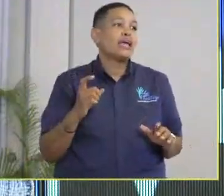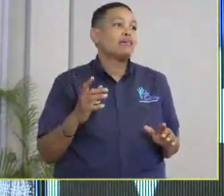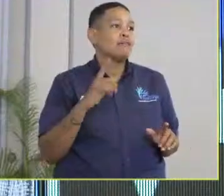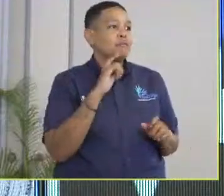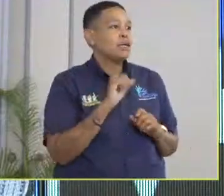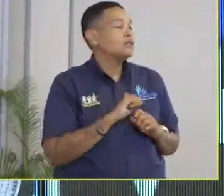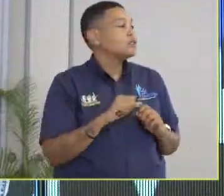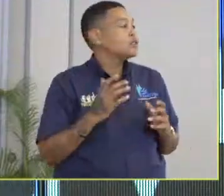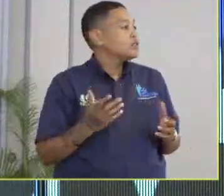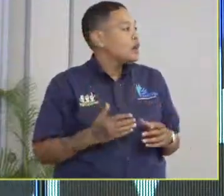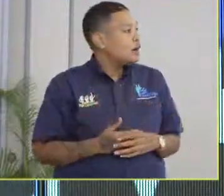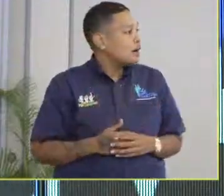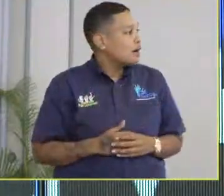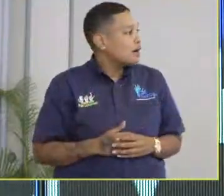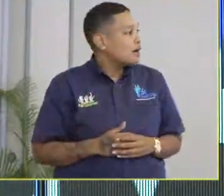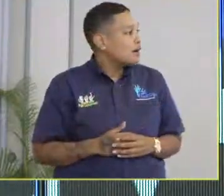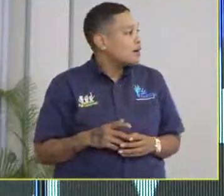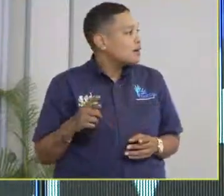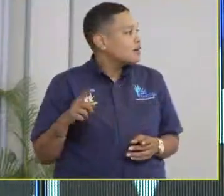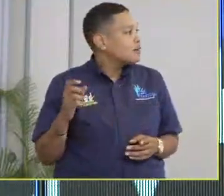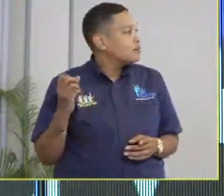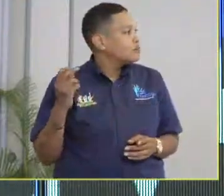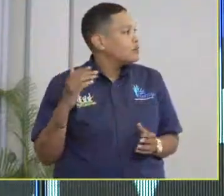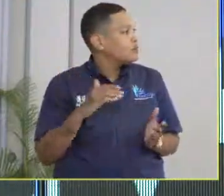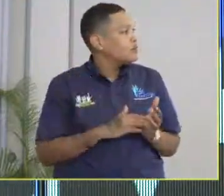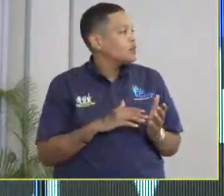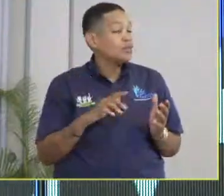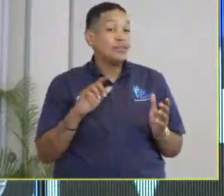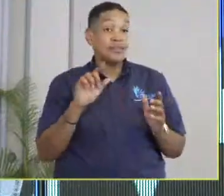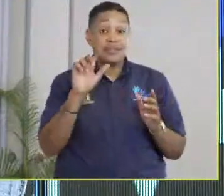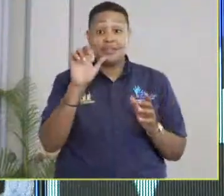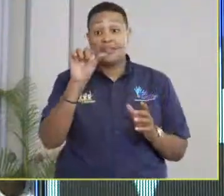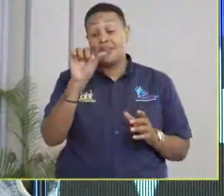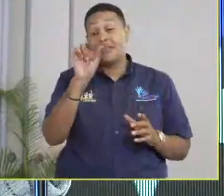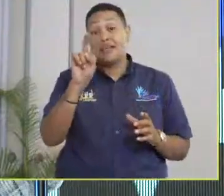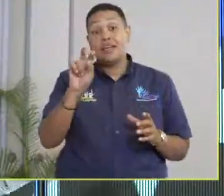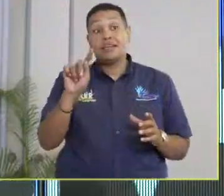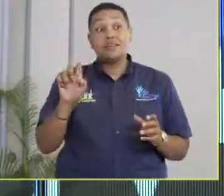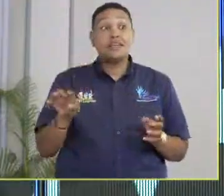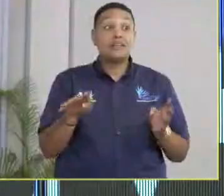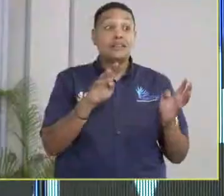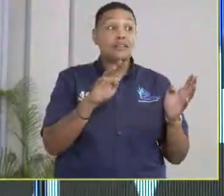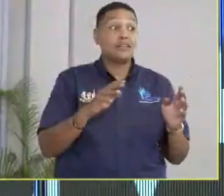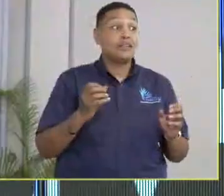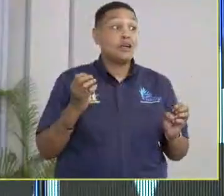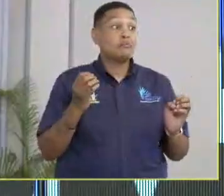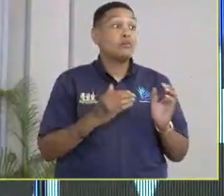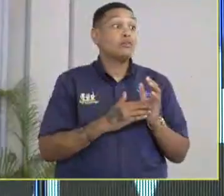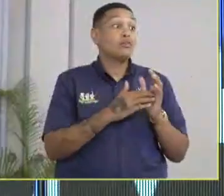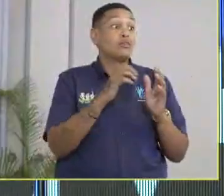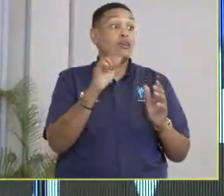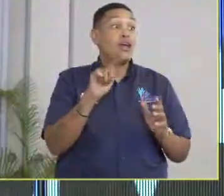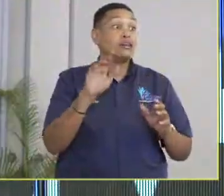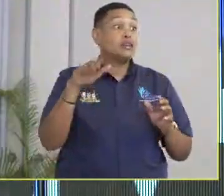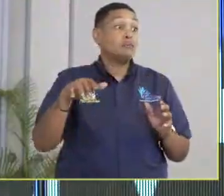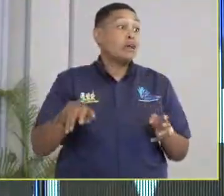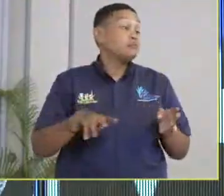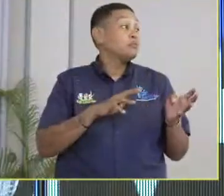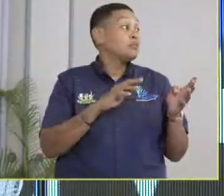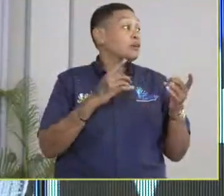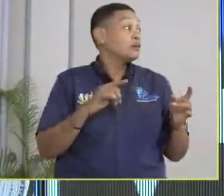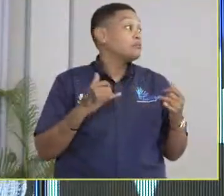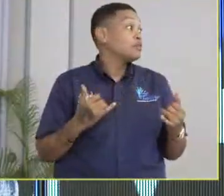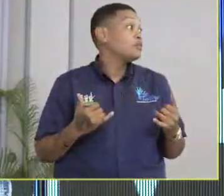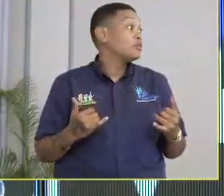that those 12,000 gazettes, those how much thousand acts of parliament that are up on that site at the